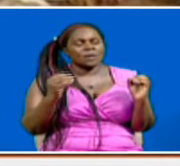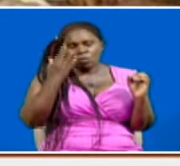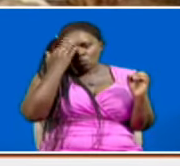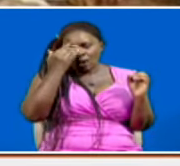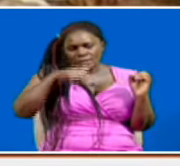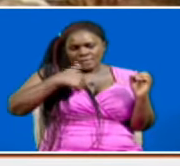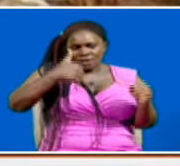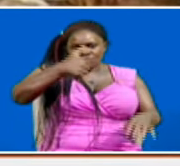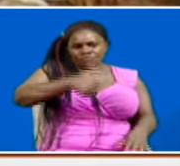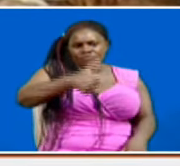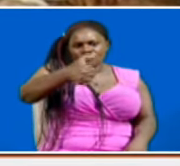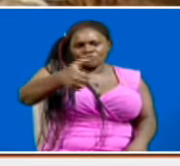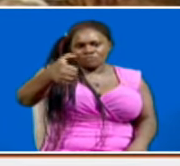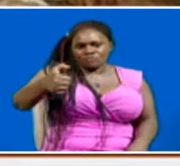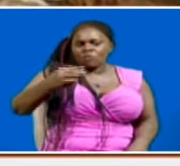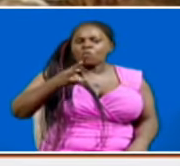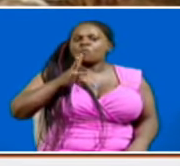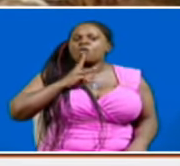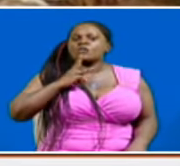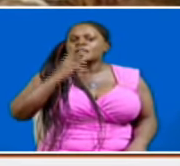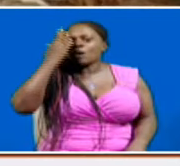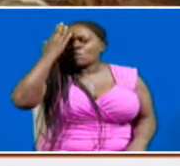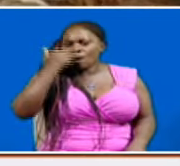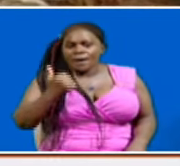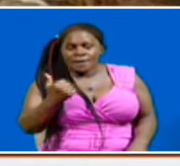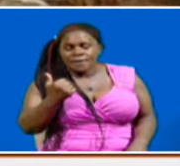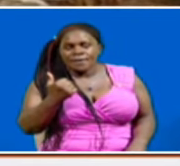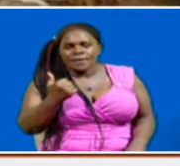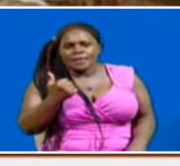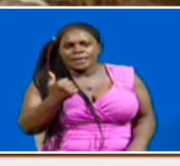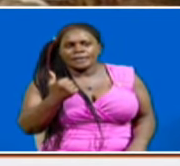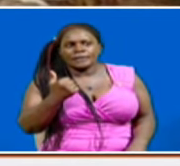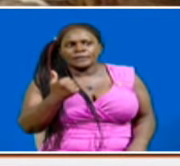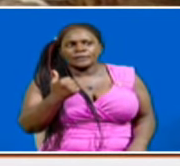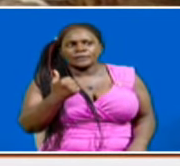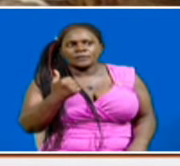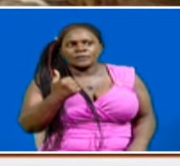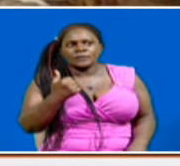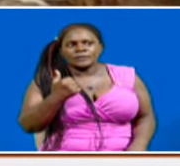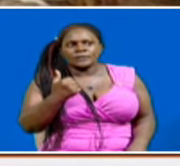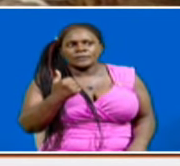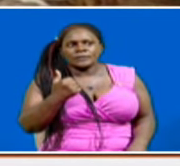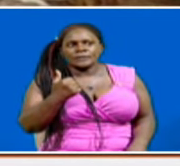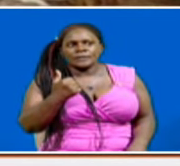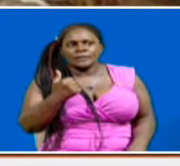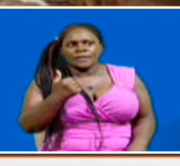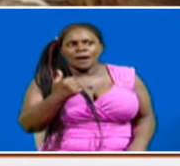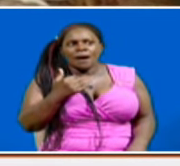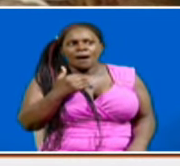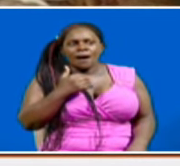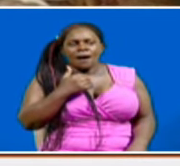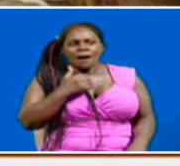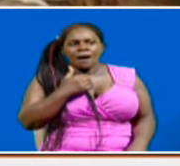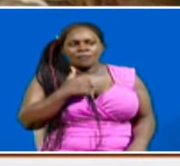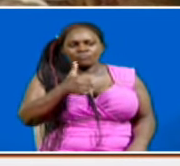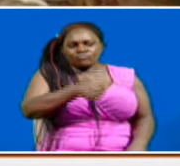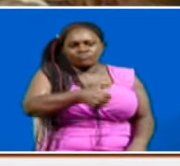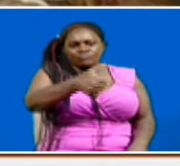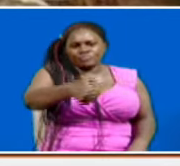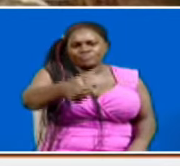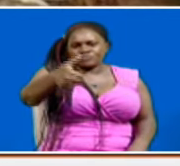why we normally do the watering, we use a spraying can. So we just have a pump and we just